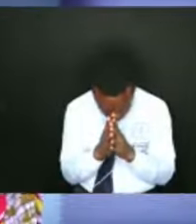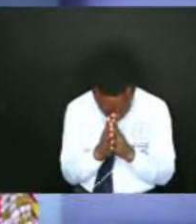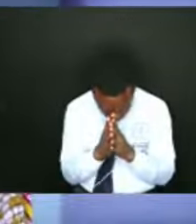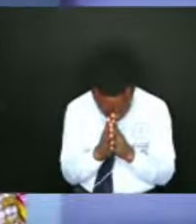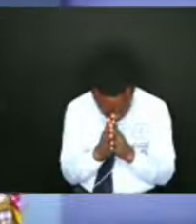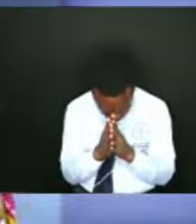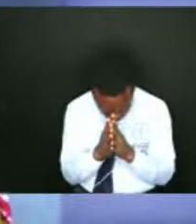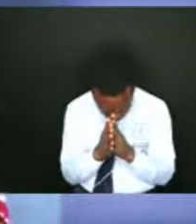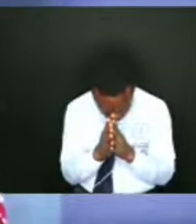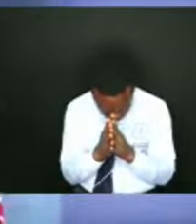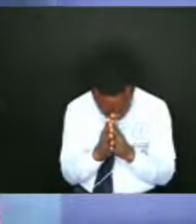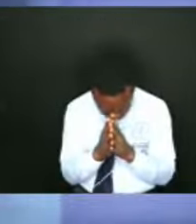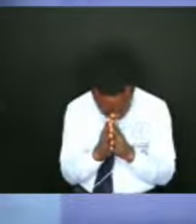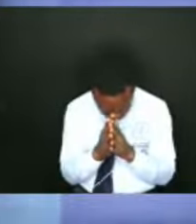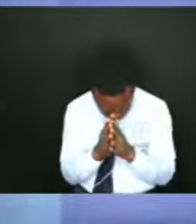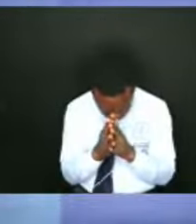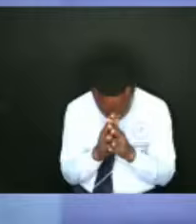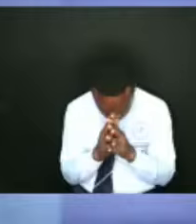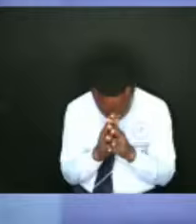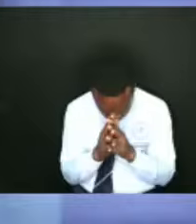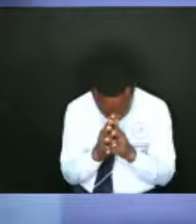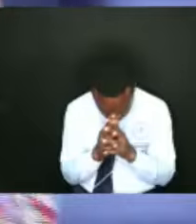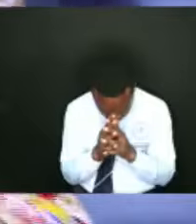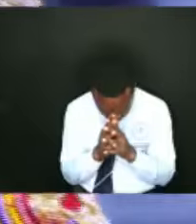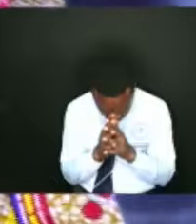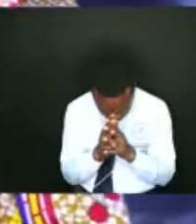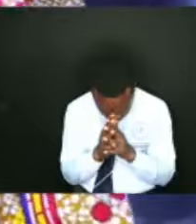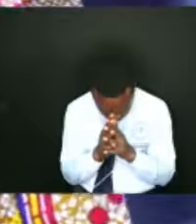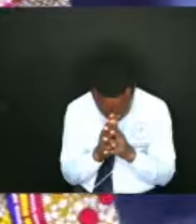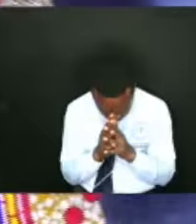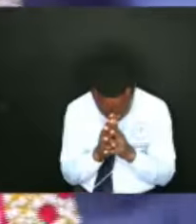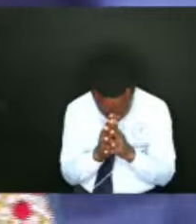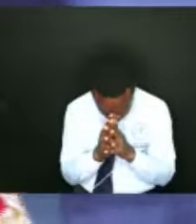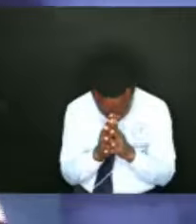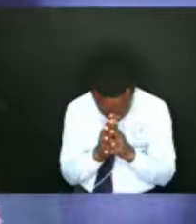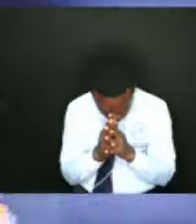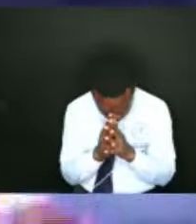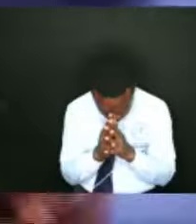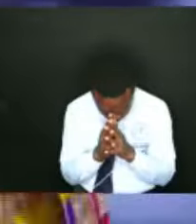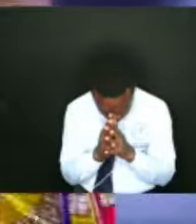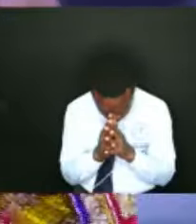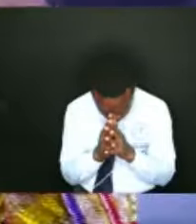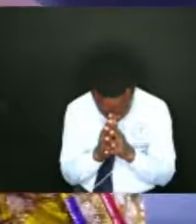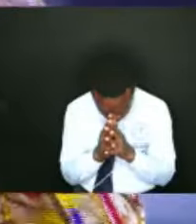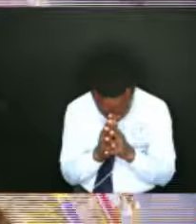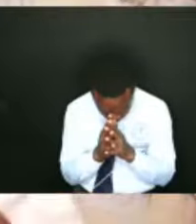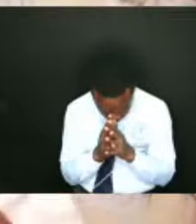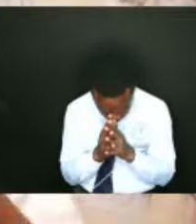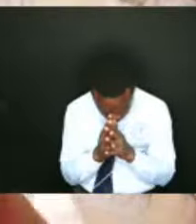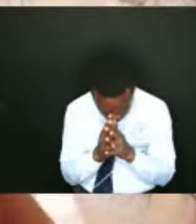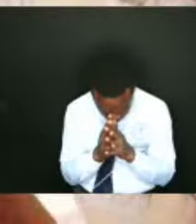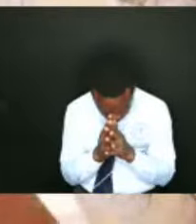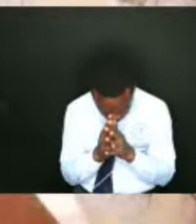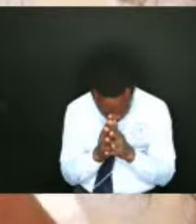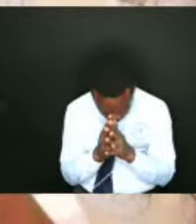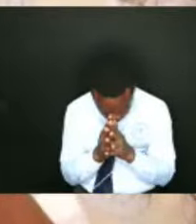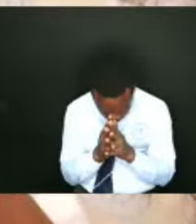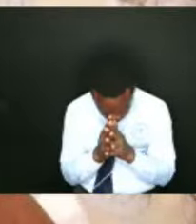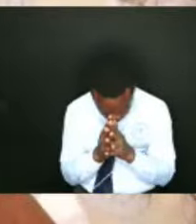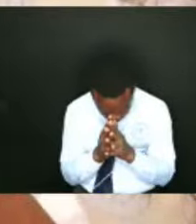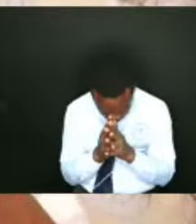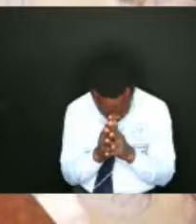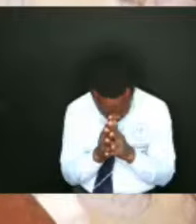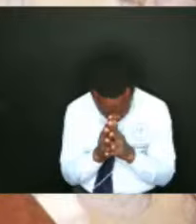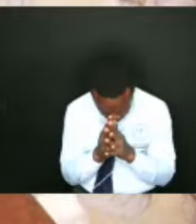are praying that your favor will come unto us. And I said, may the Lord show me favor. We ask for